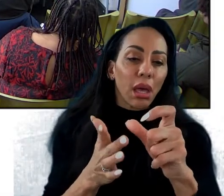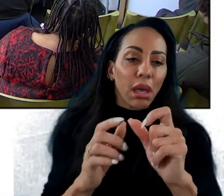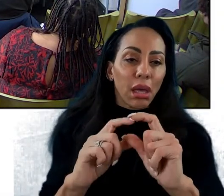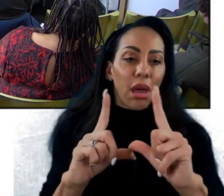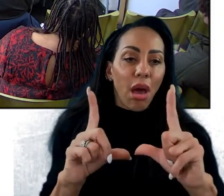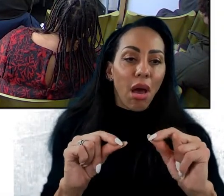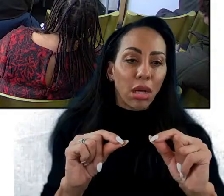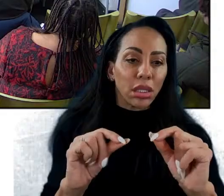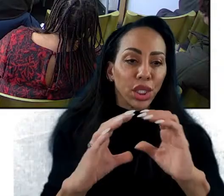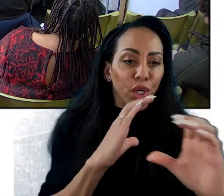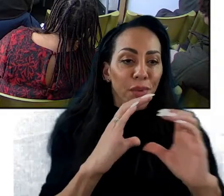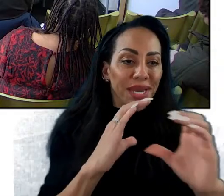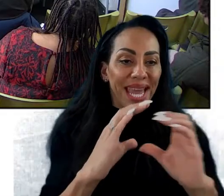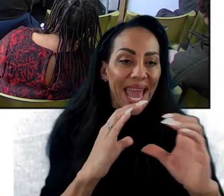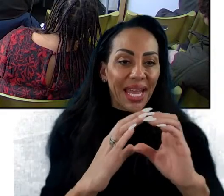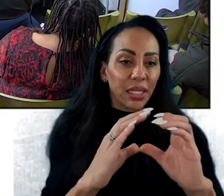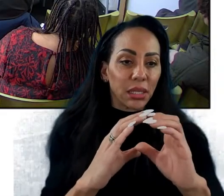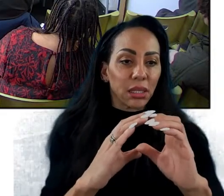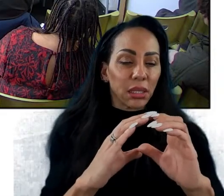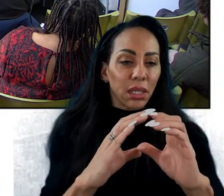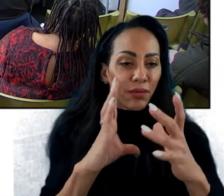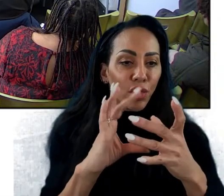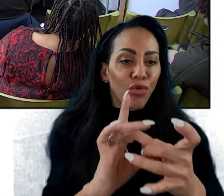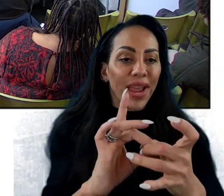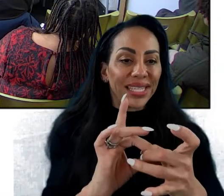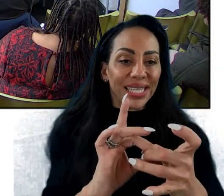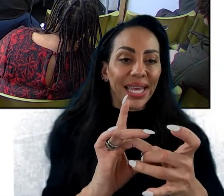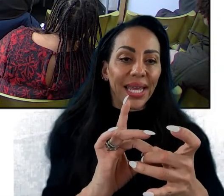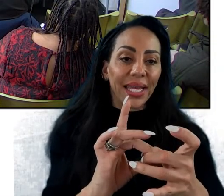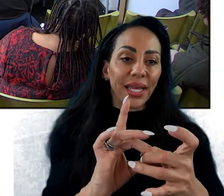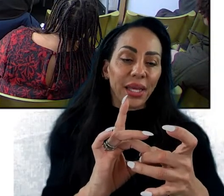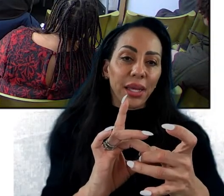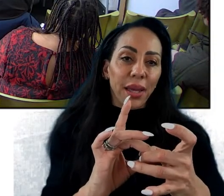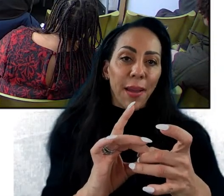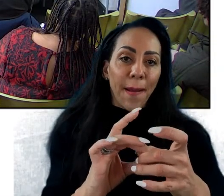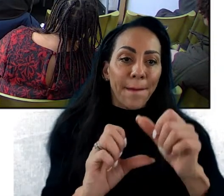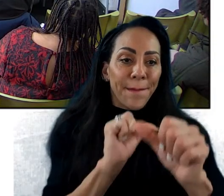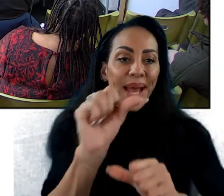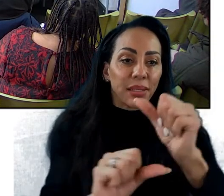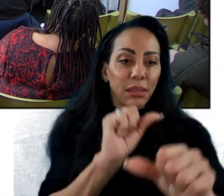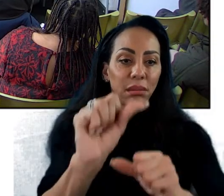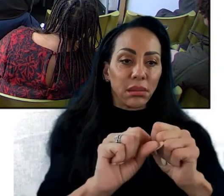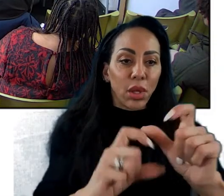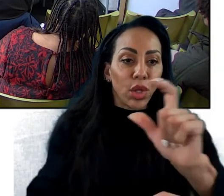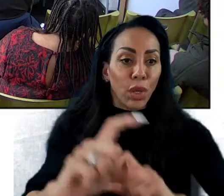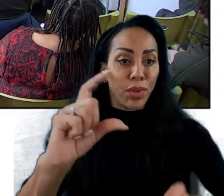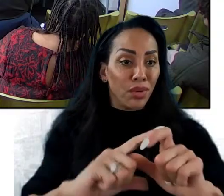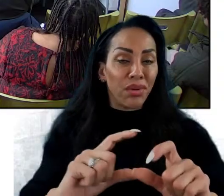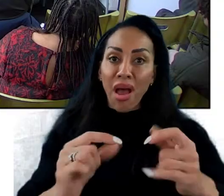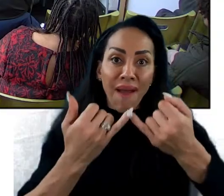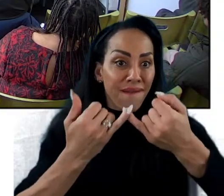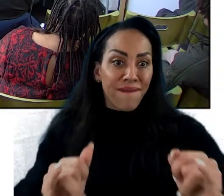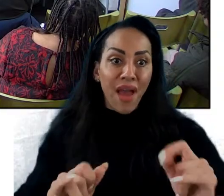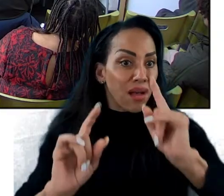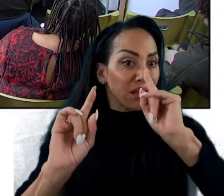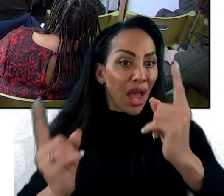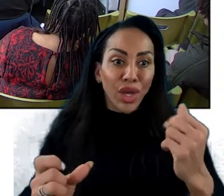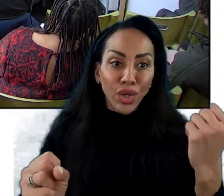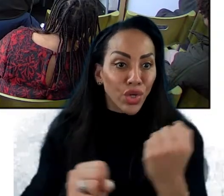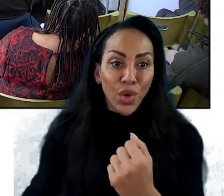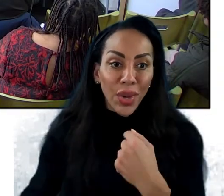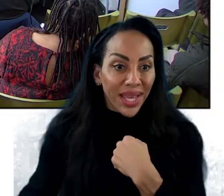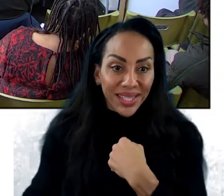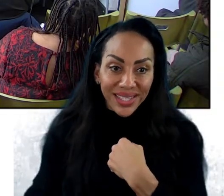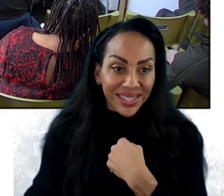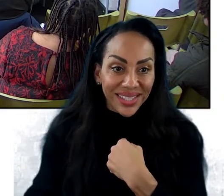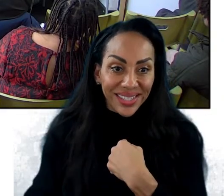the computer. I failed to figure out how to do it as a shader, how I wanted. So what you're actually seeing